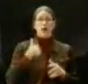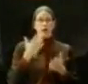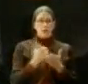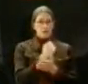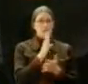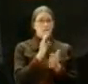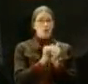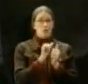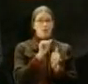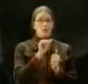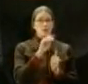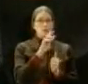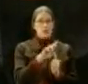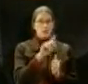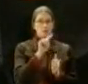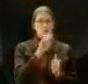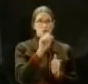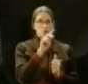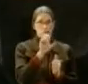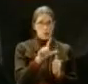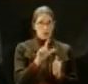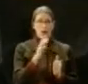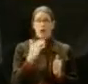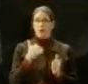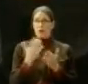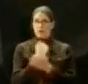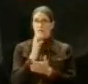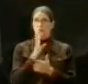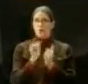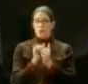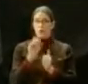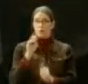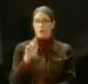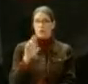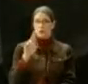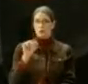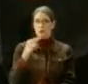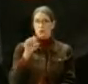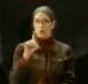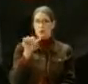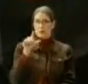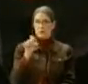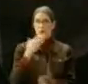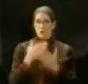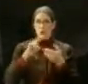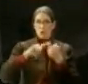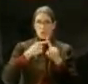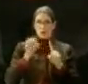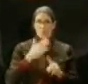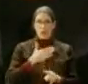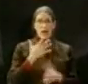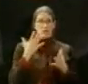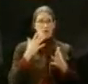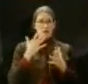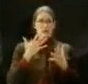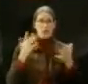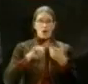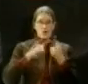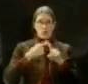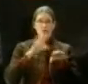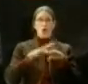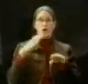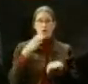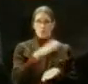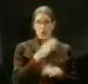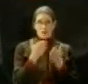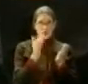Mr. Trammell, who's a good friend of mine. I've had an opportunity to speak to Mr. Ragsdale, who's a good friend of mine. I have a lot of friends up here on commission. I've served